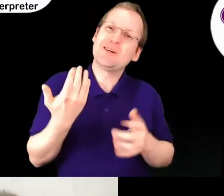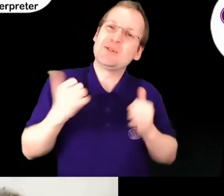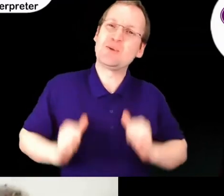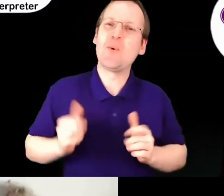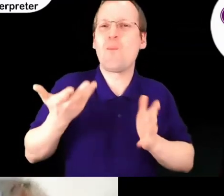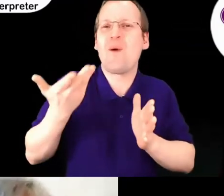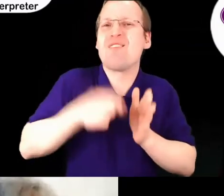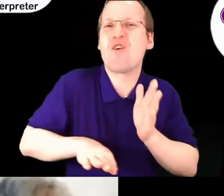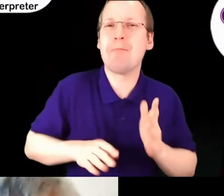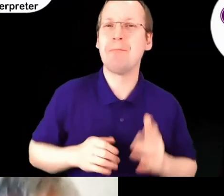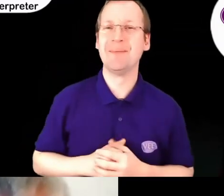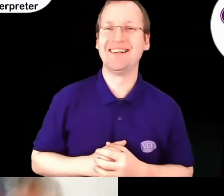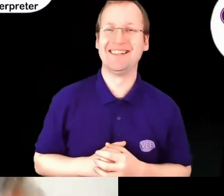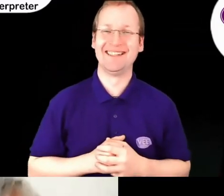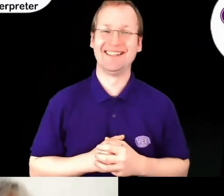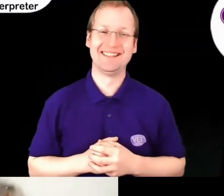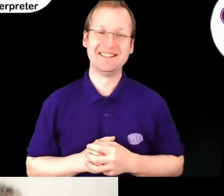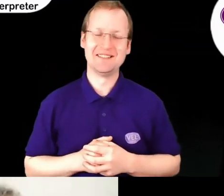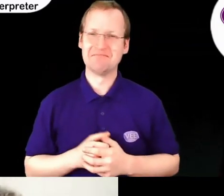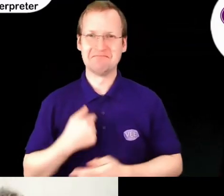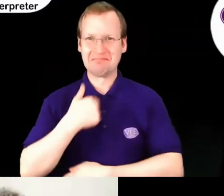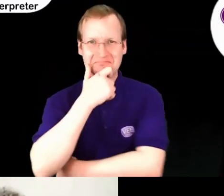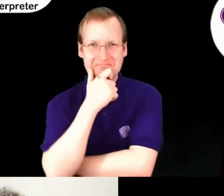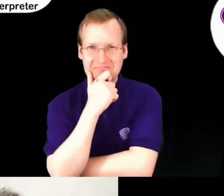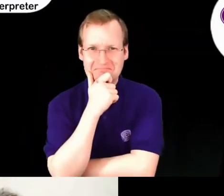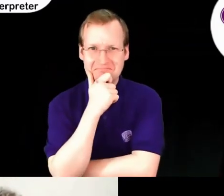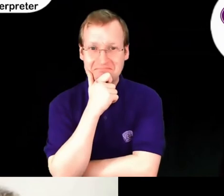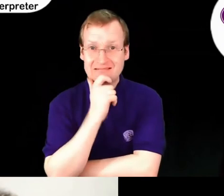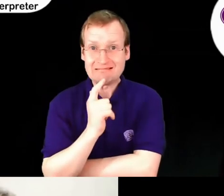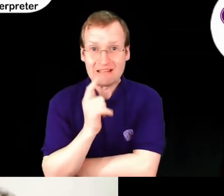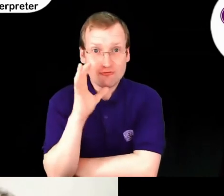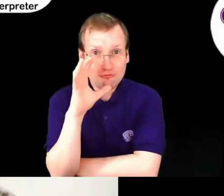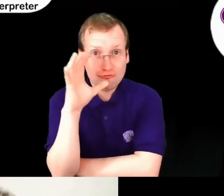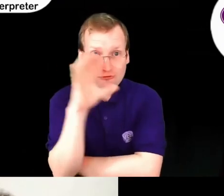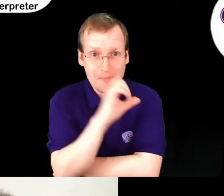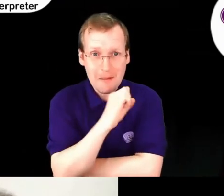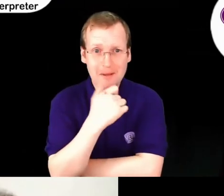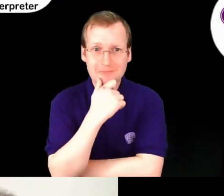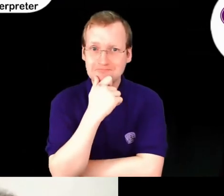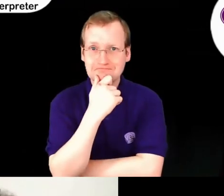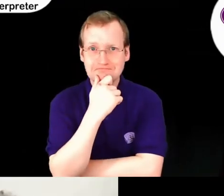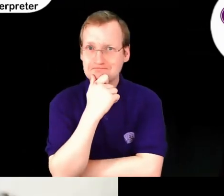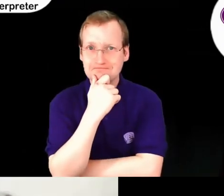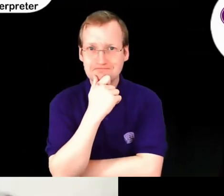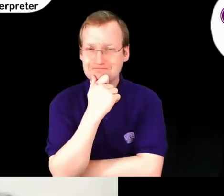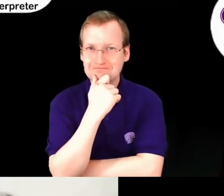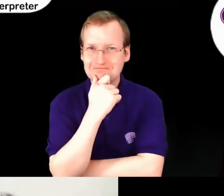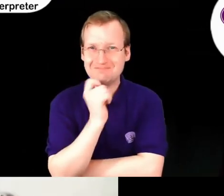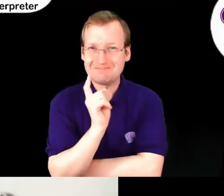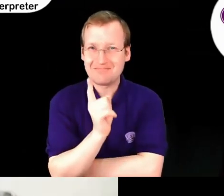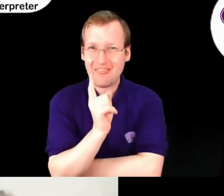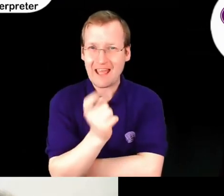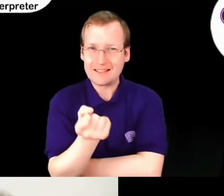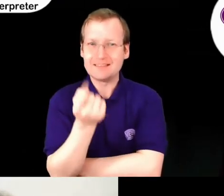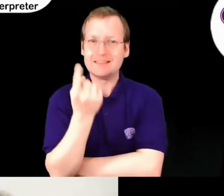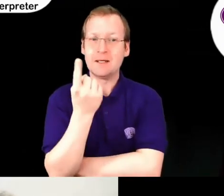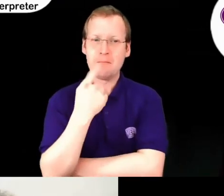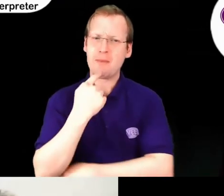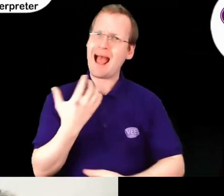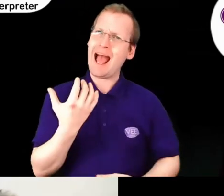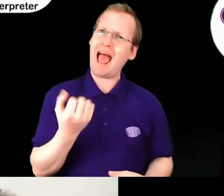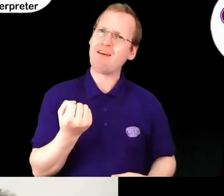Well, I don't remember that particular occasion, but I do actually, I have a kind